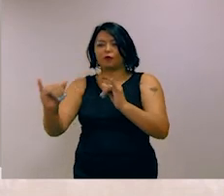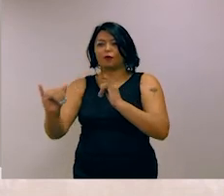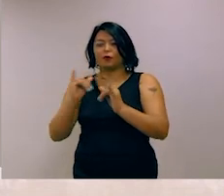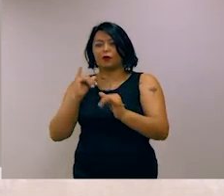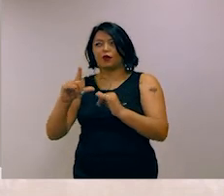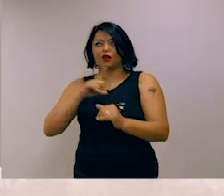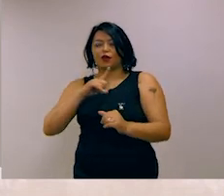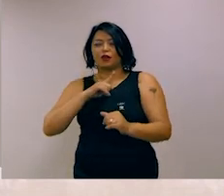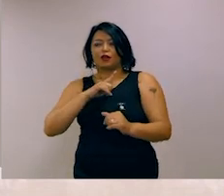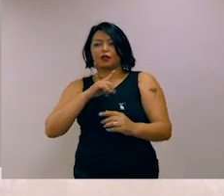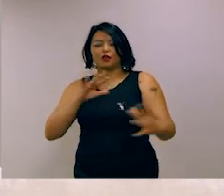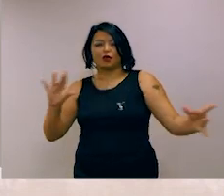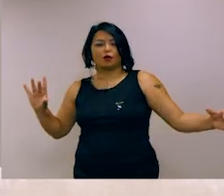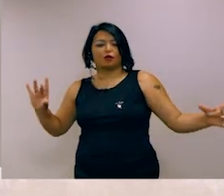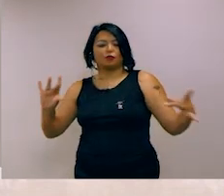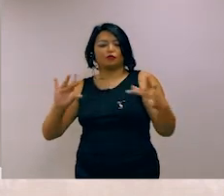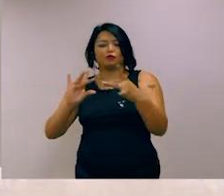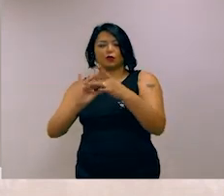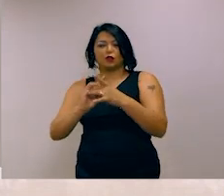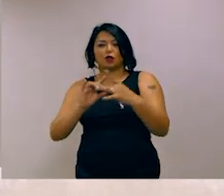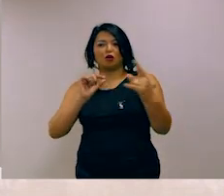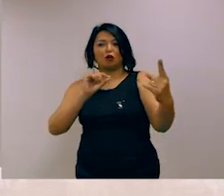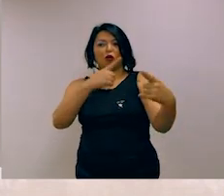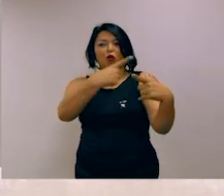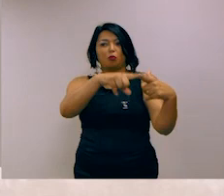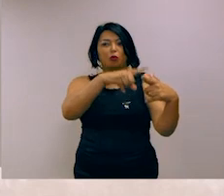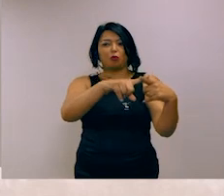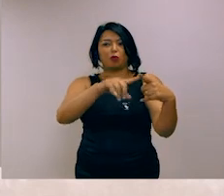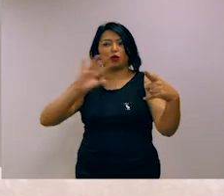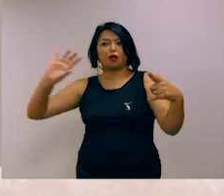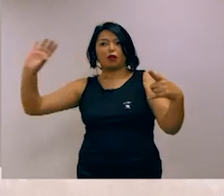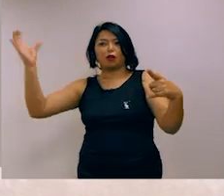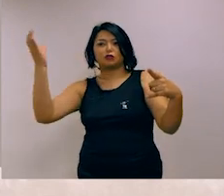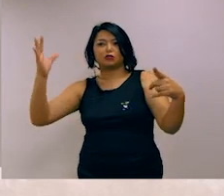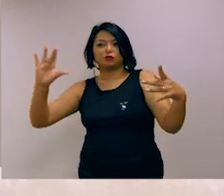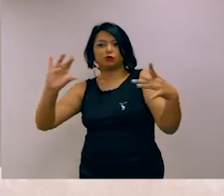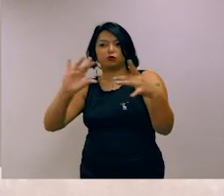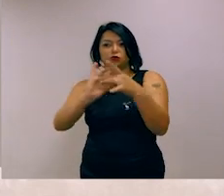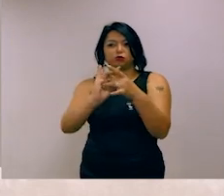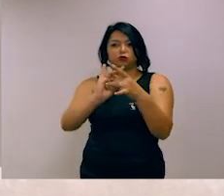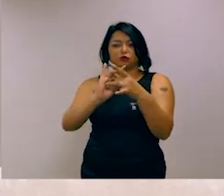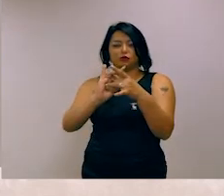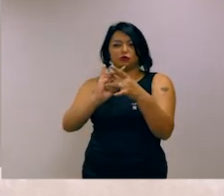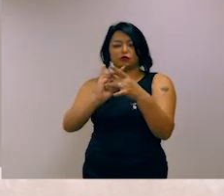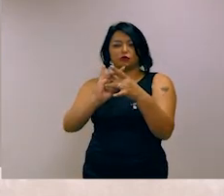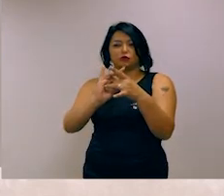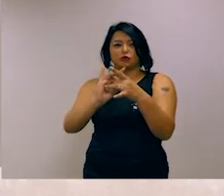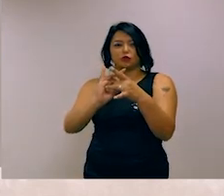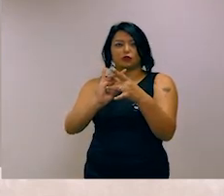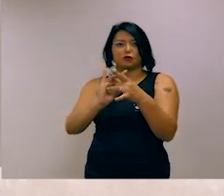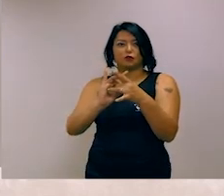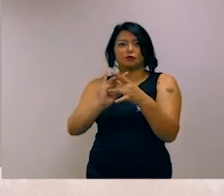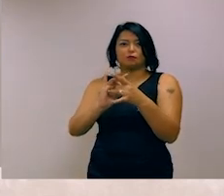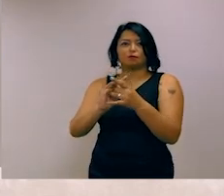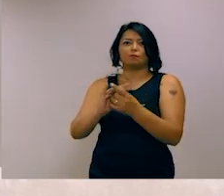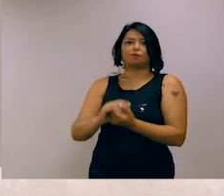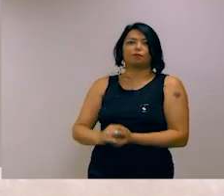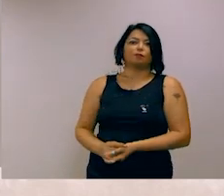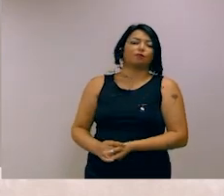that we find. So James Lind was the first one to try this all the way up